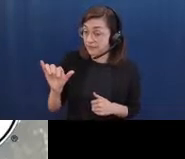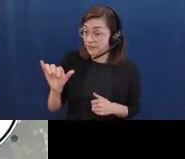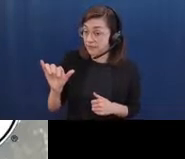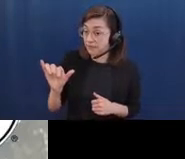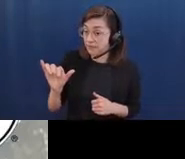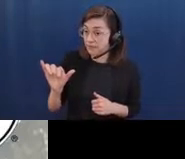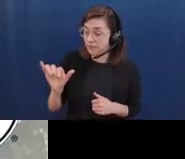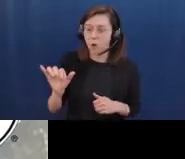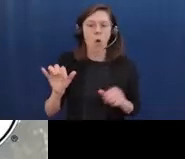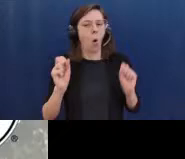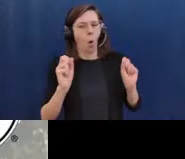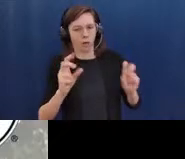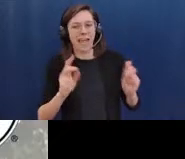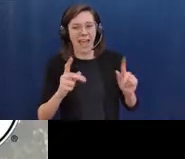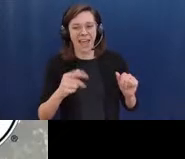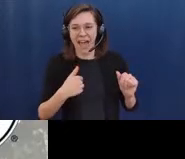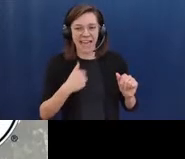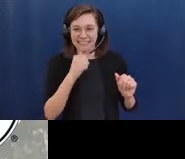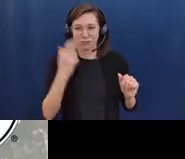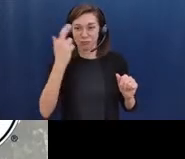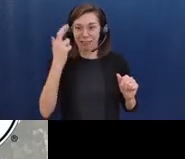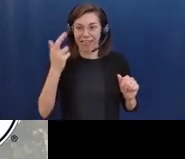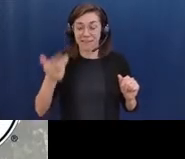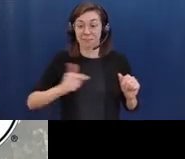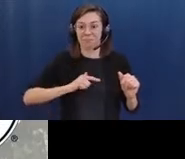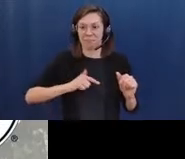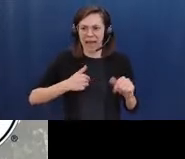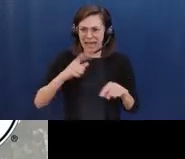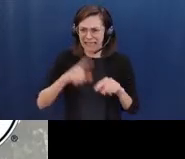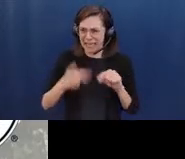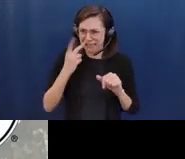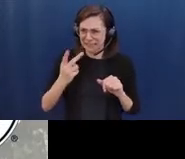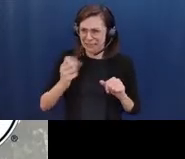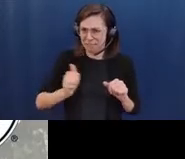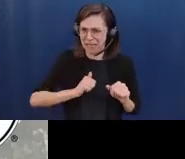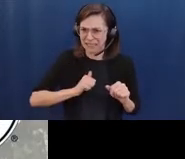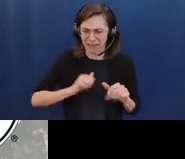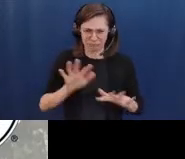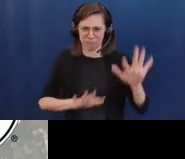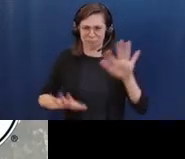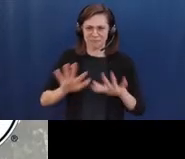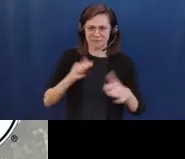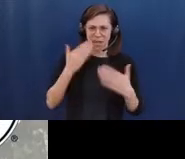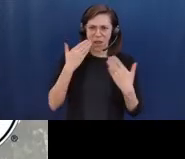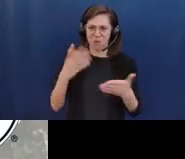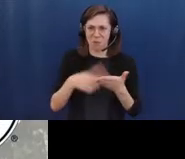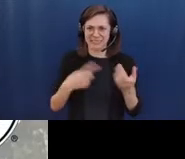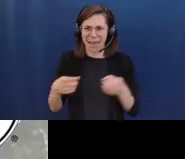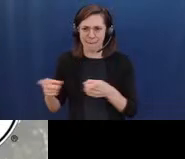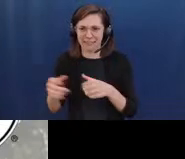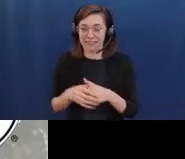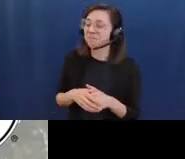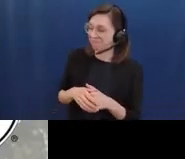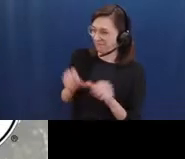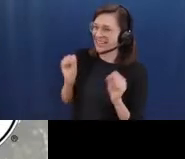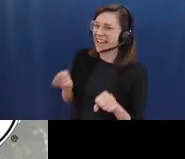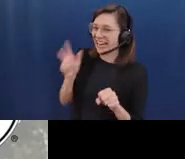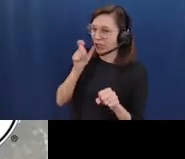Oh, okay. I did Yep. not realize I was on. I can't see me. I don't know what's happening. Yep, you are on. We can hear you.